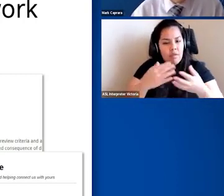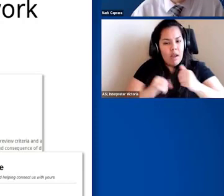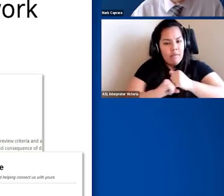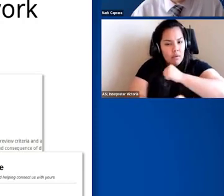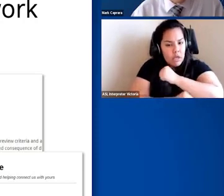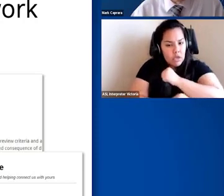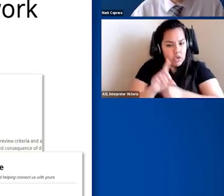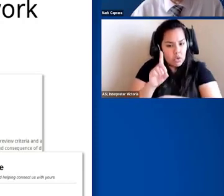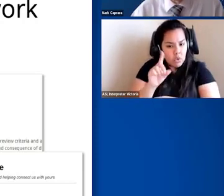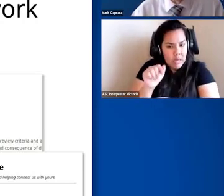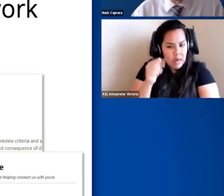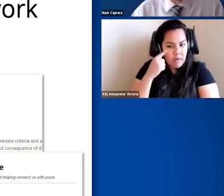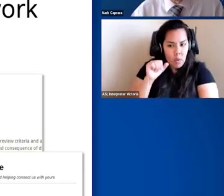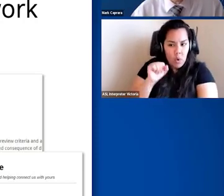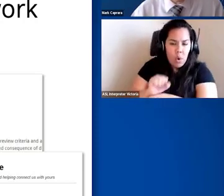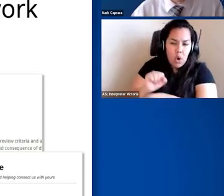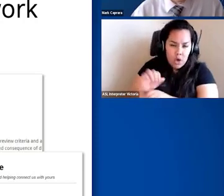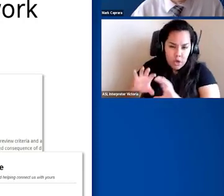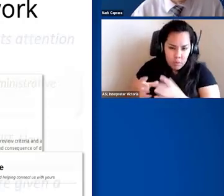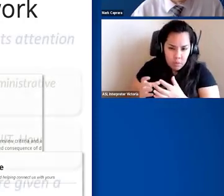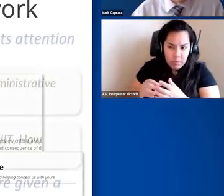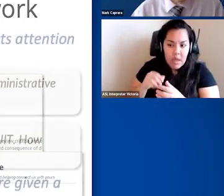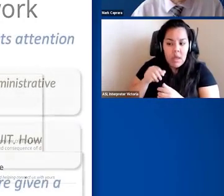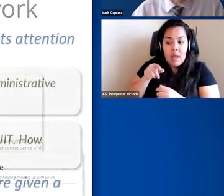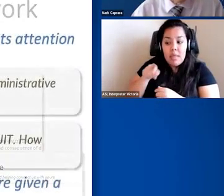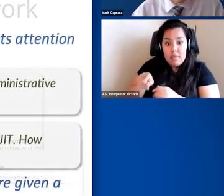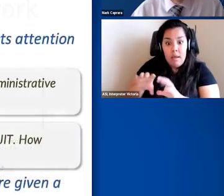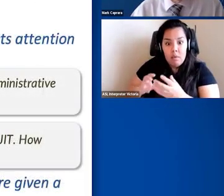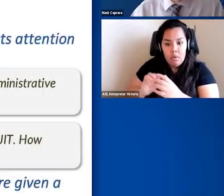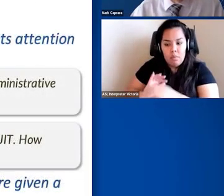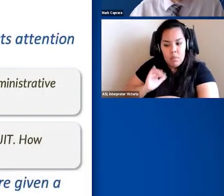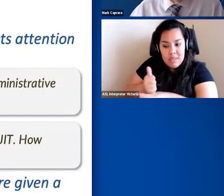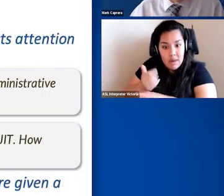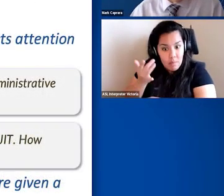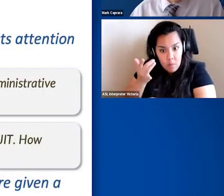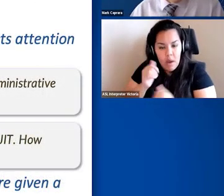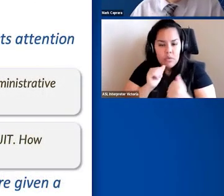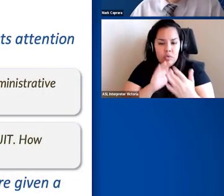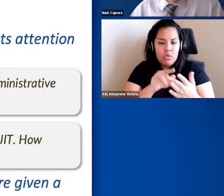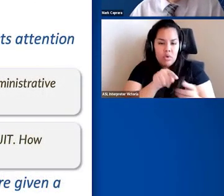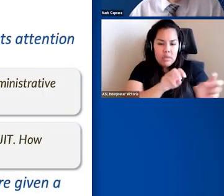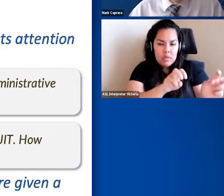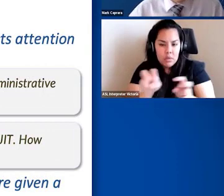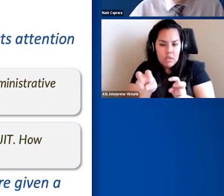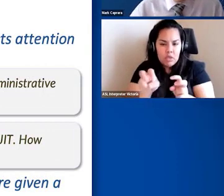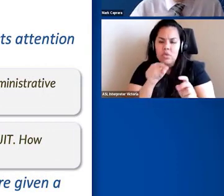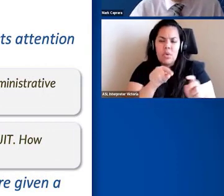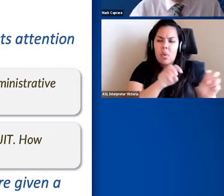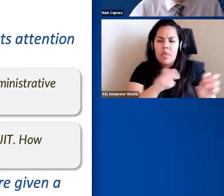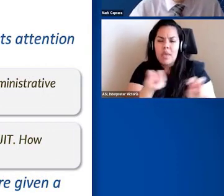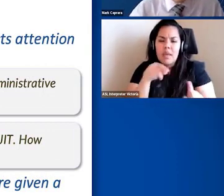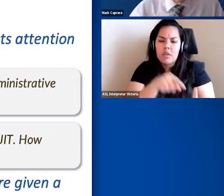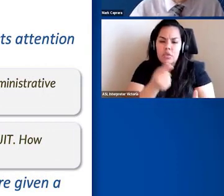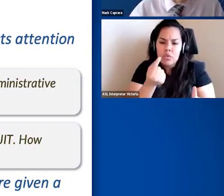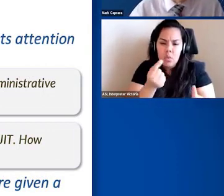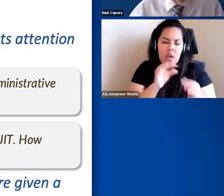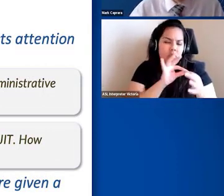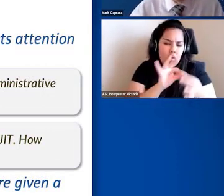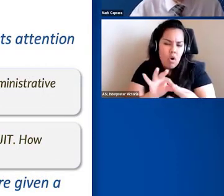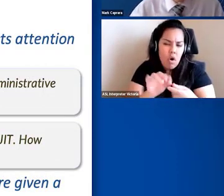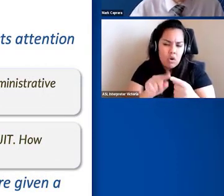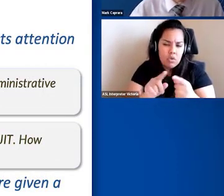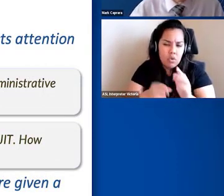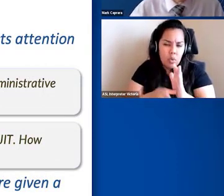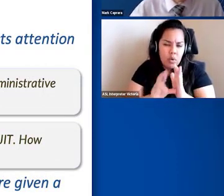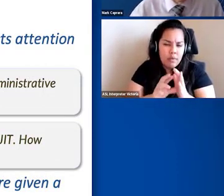group that was formed to tackle these issues. So what were the issues with regards to review that needed